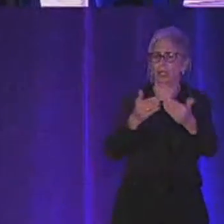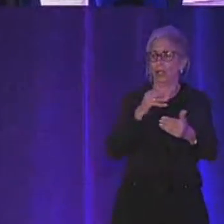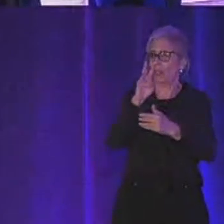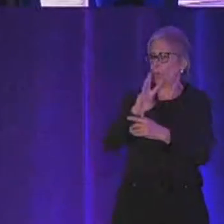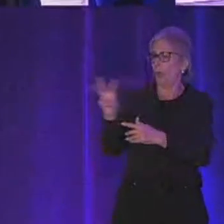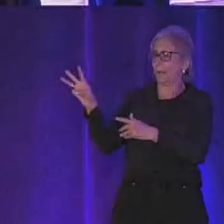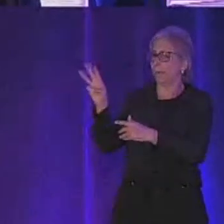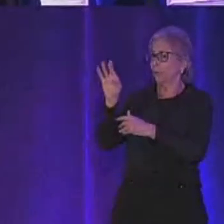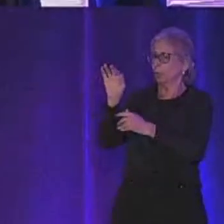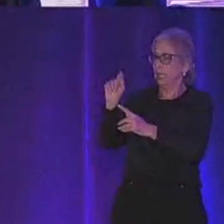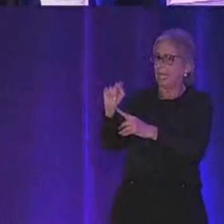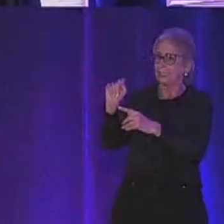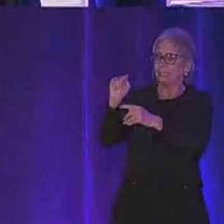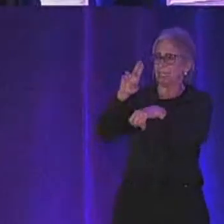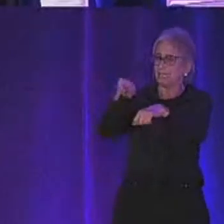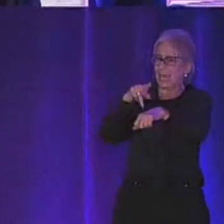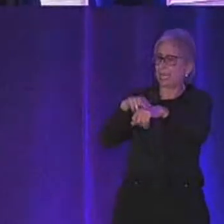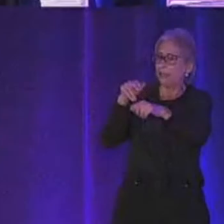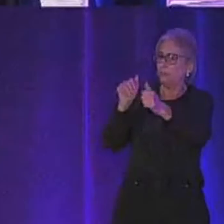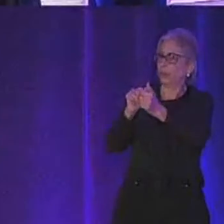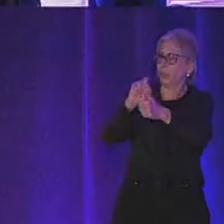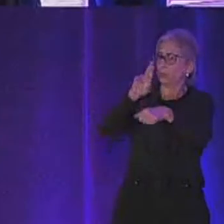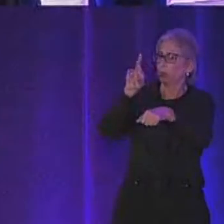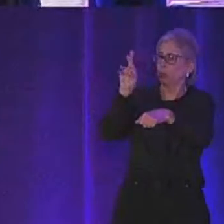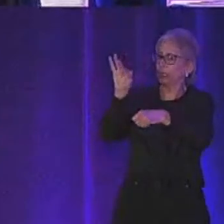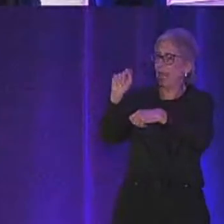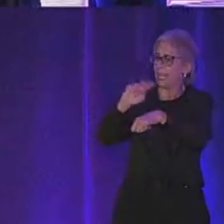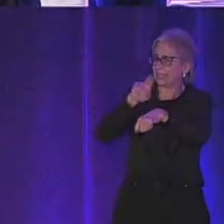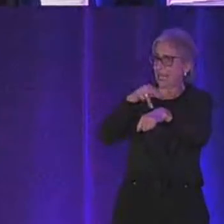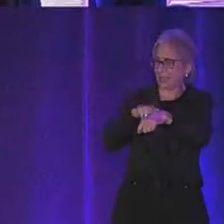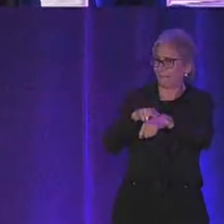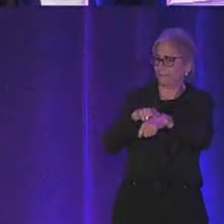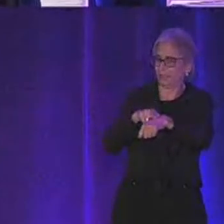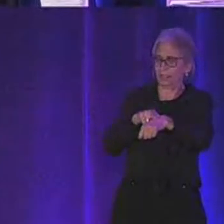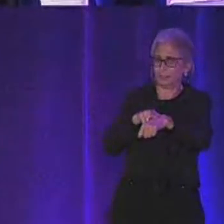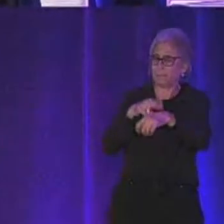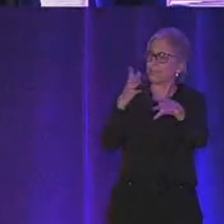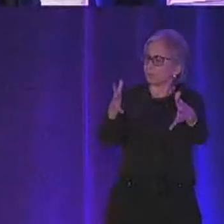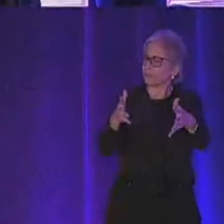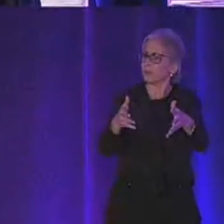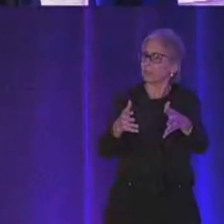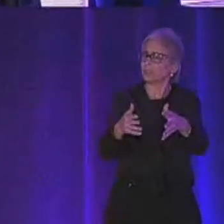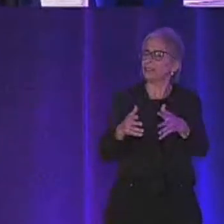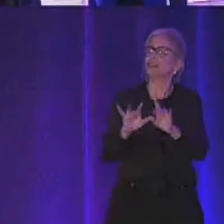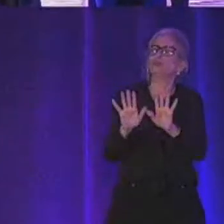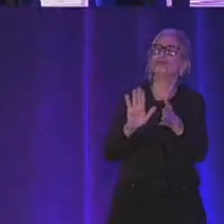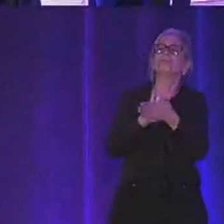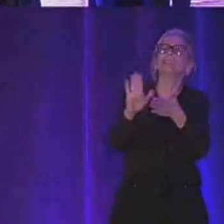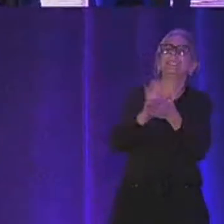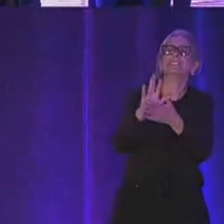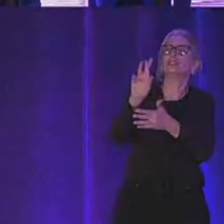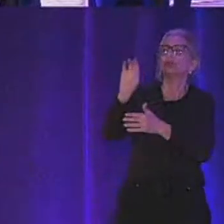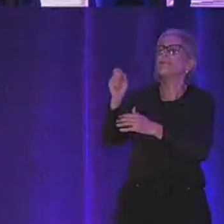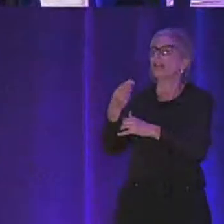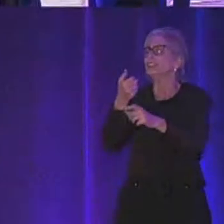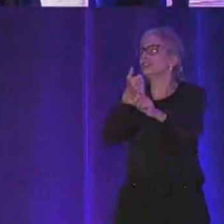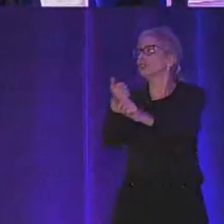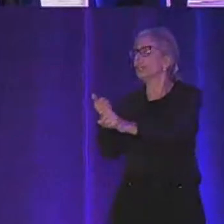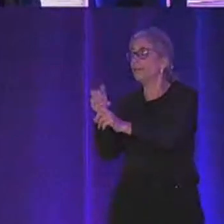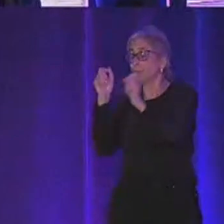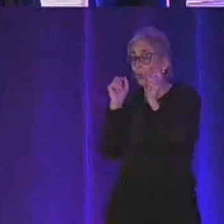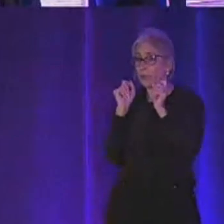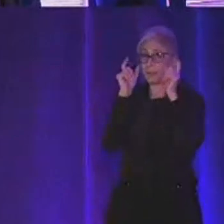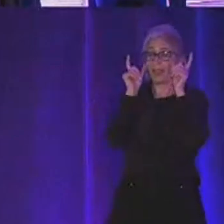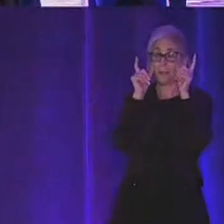it native with React Native. And just as a palate cleanser, as a refresher, as a wake me